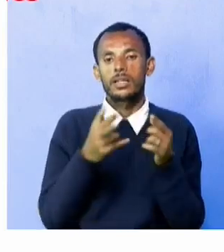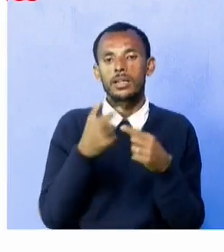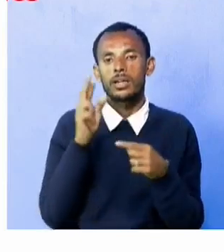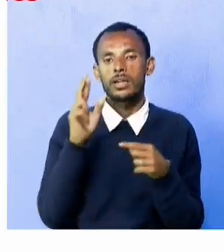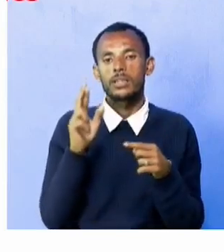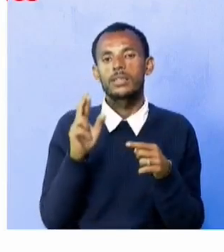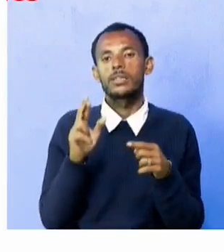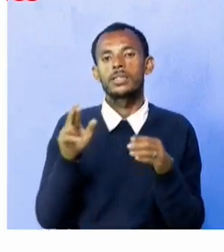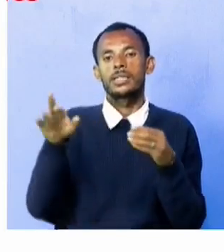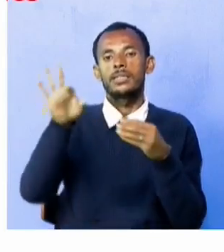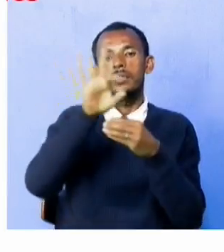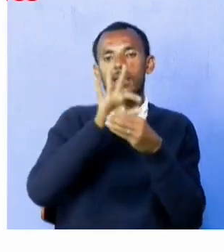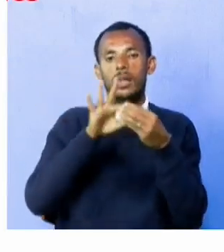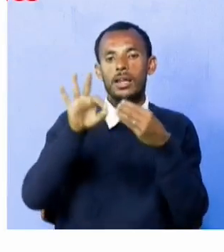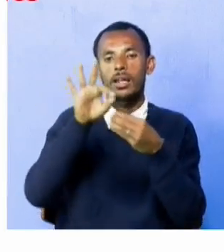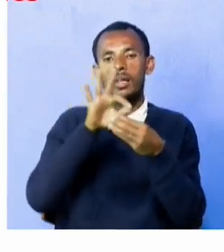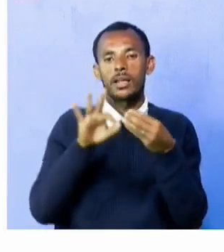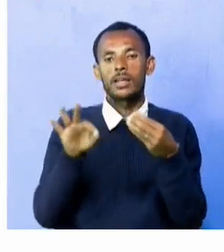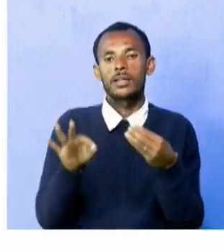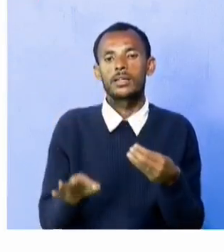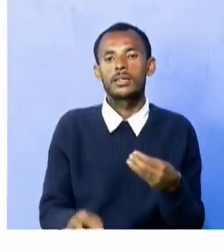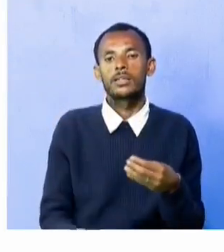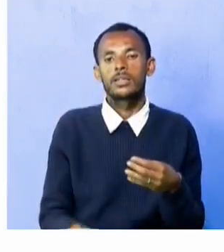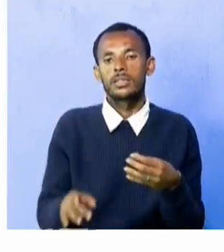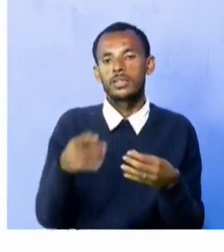the circle